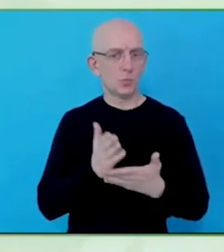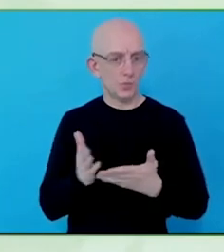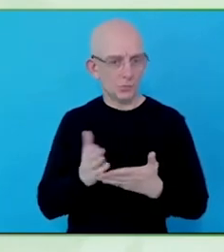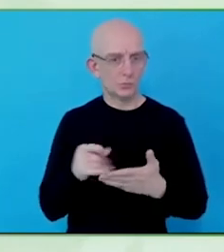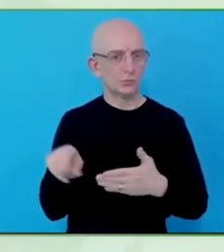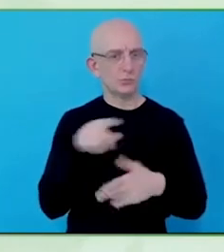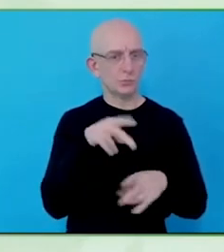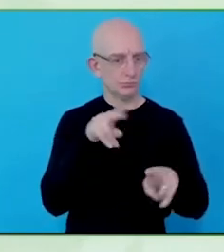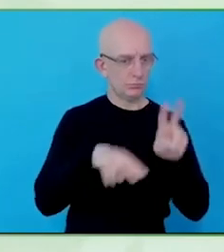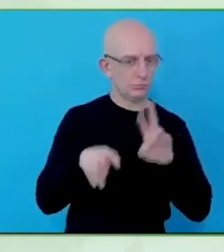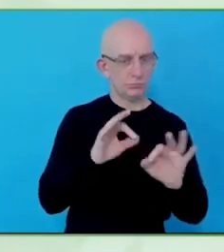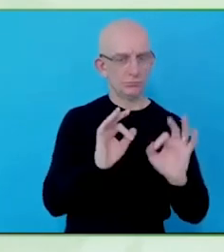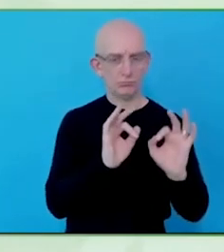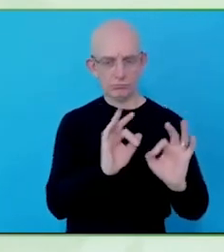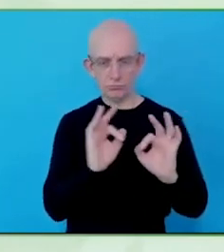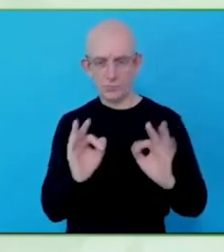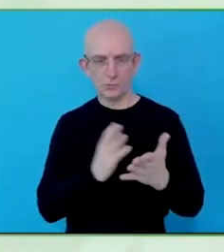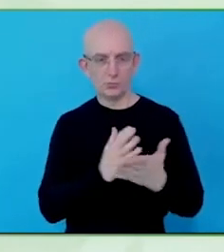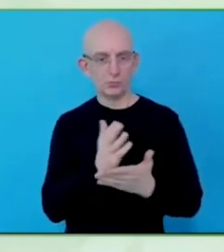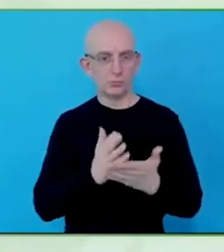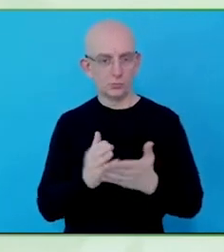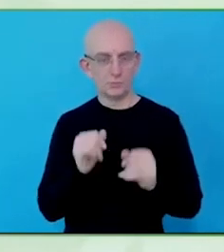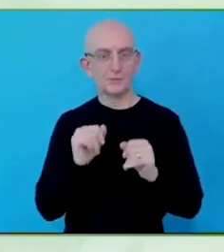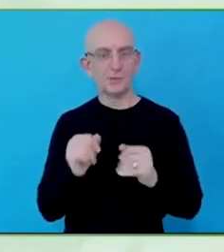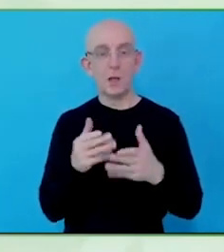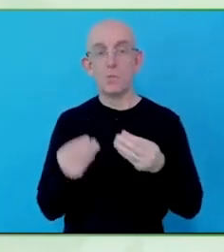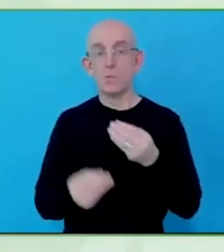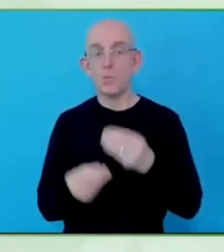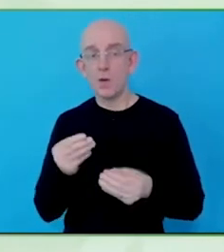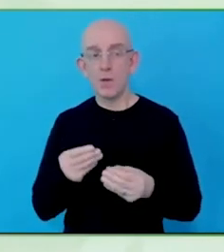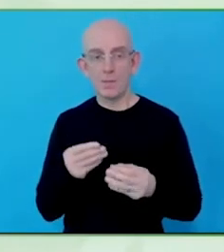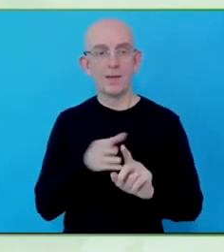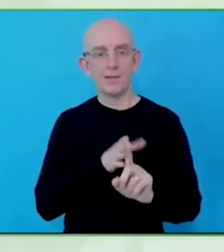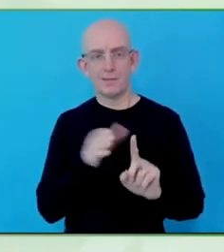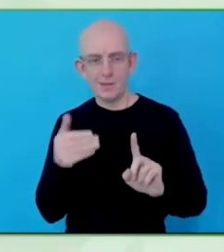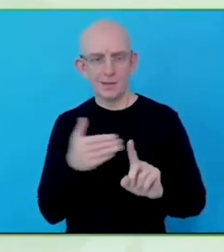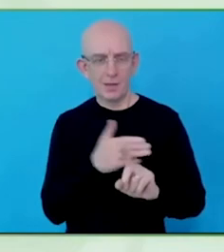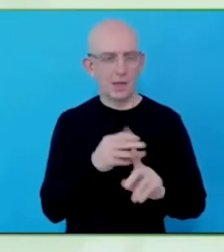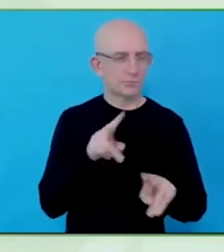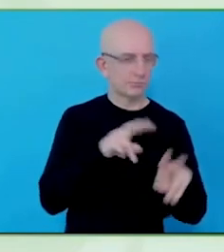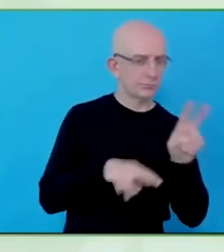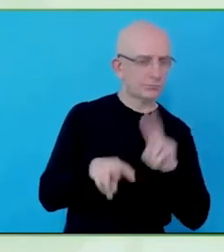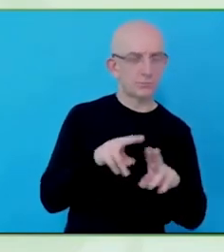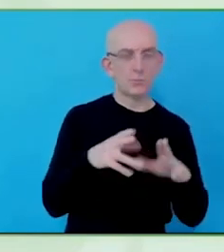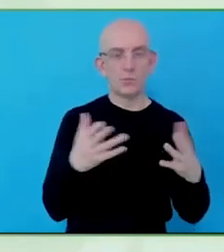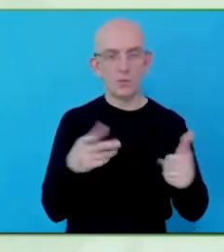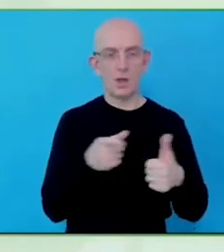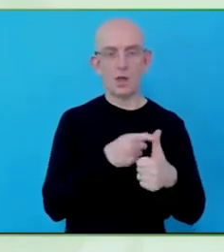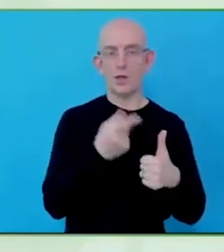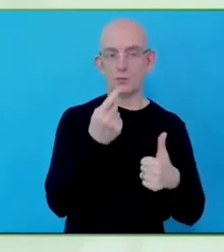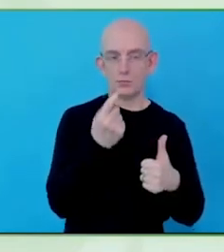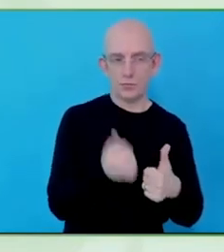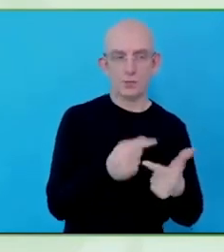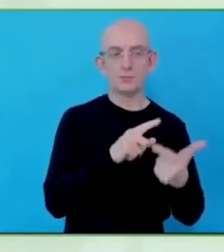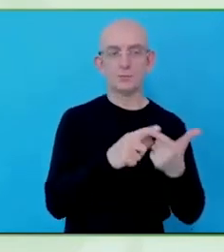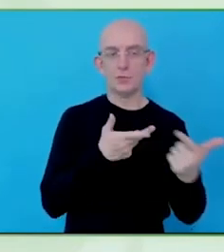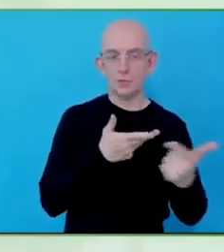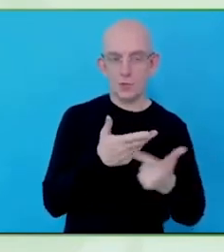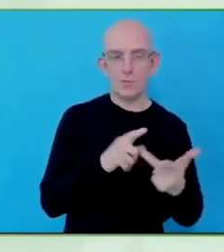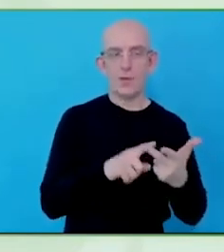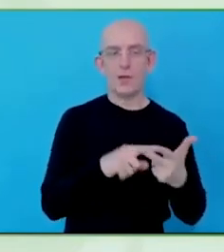continuity, compliance, and consulting. I hope I got it basically all